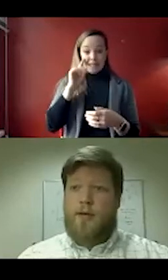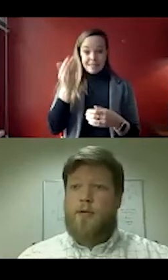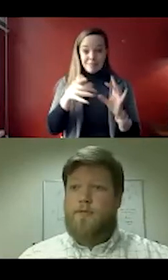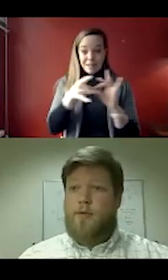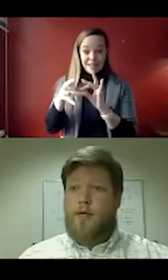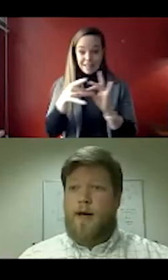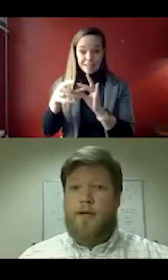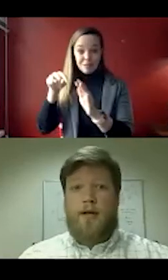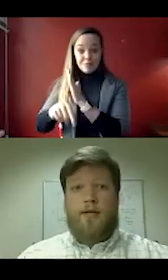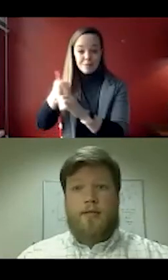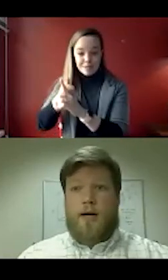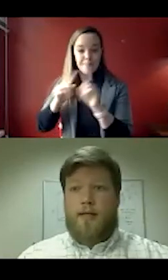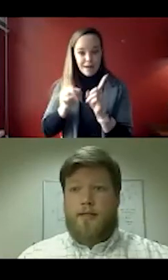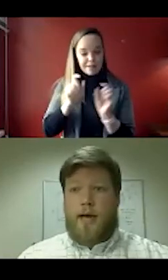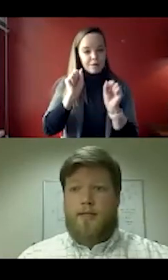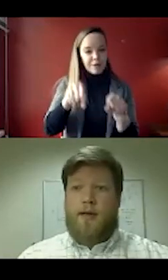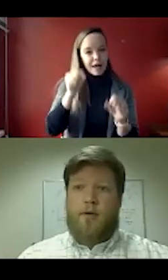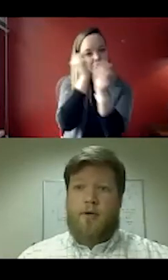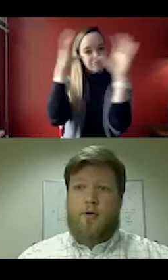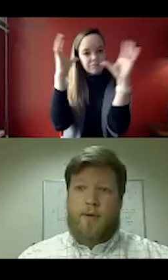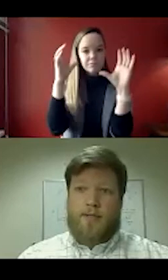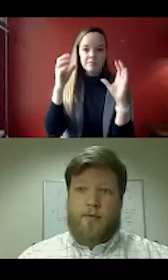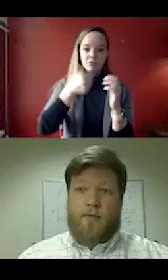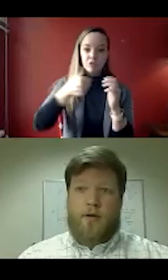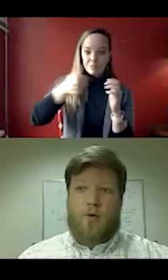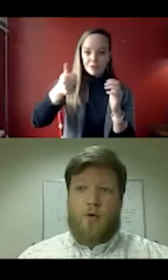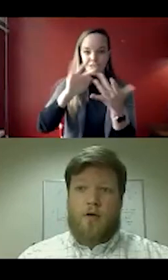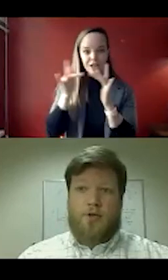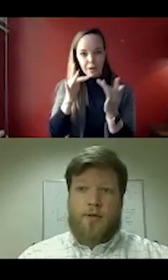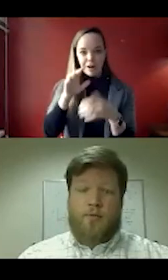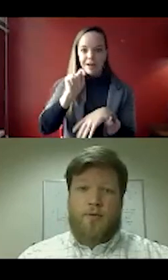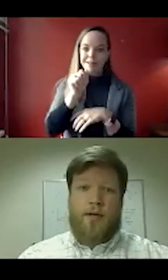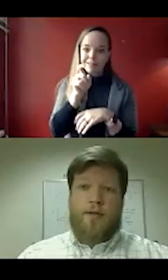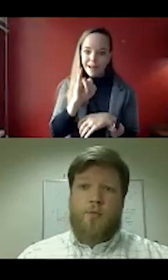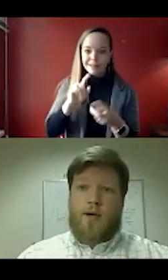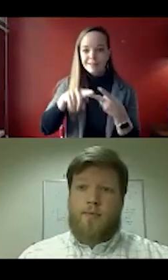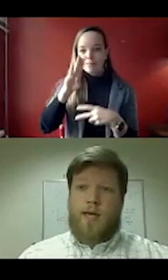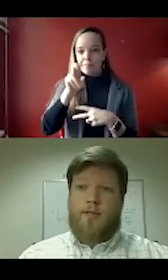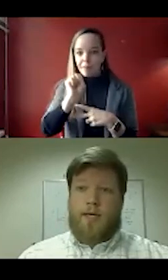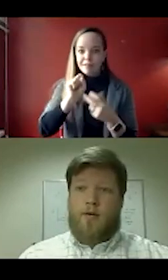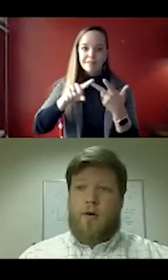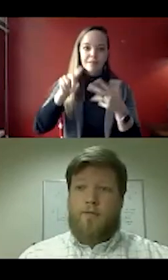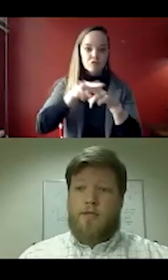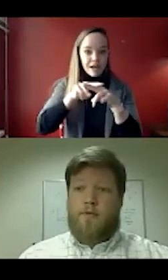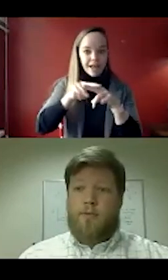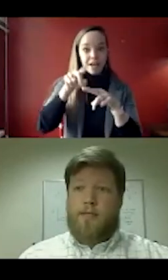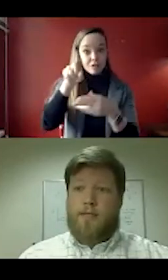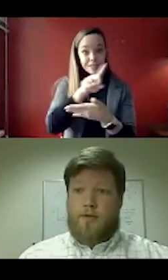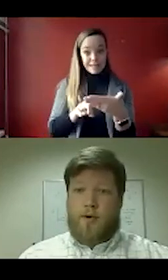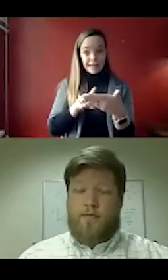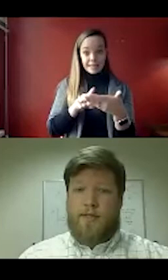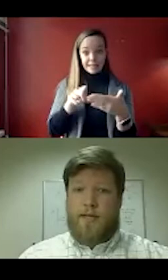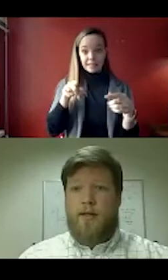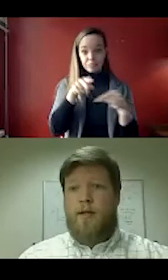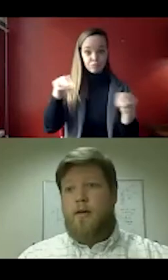transportation networks. If you think about designing a taxi network or a bus network or a train route, you want to be able to hit all of the different places that you